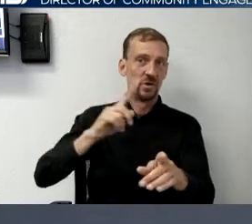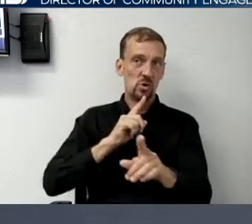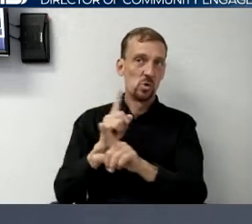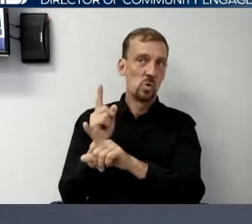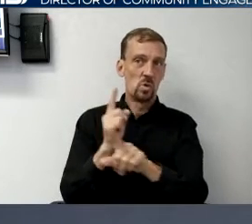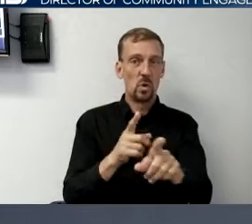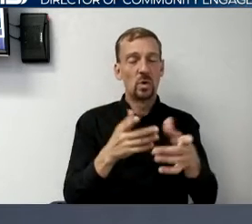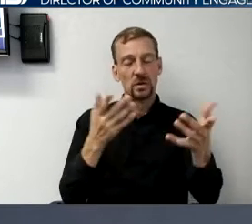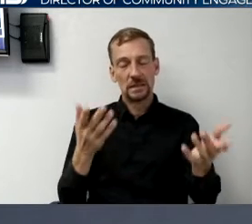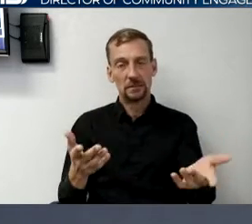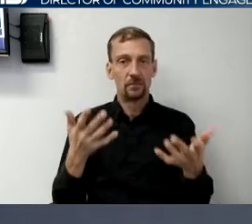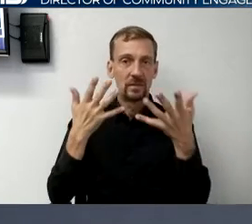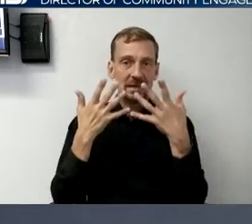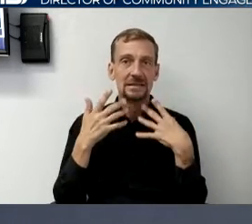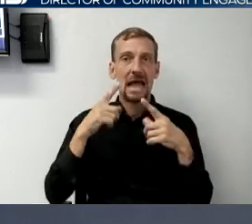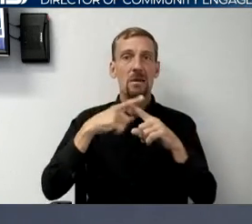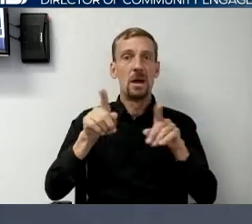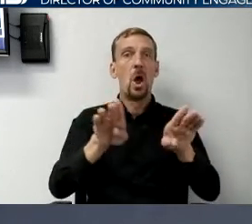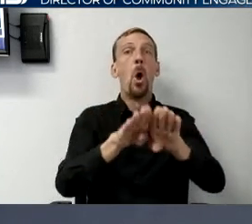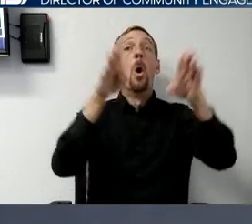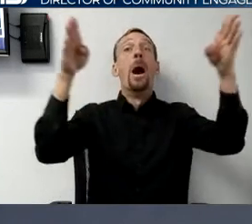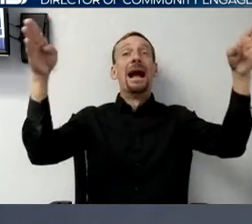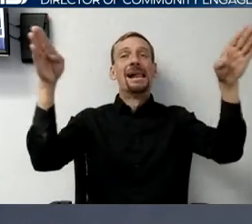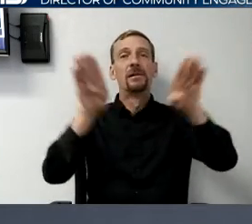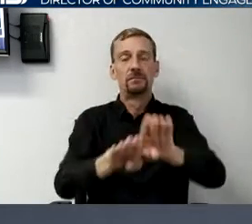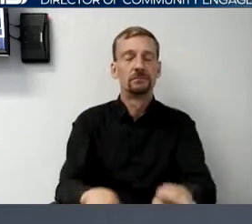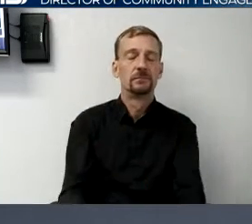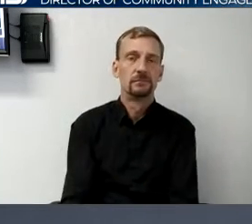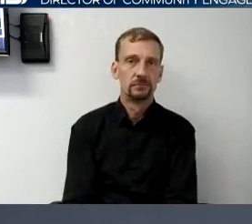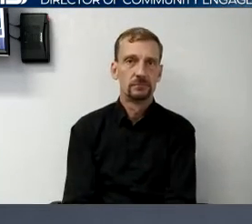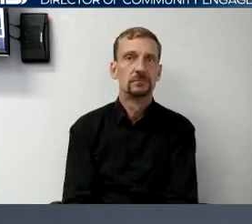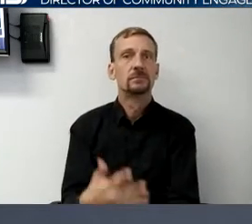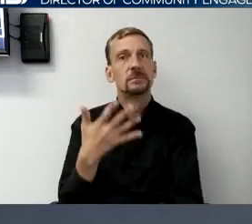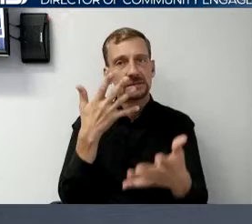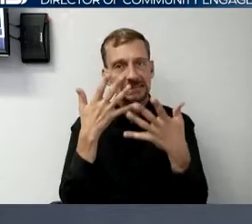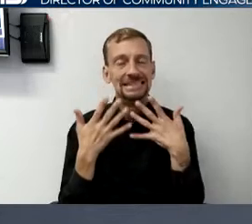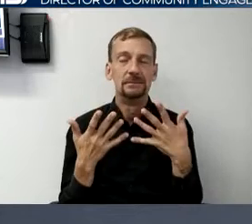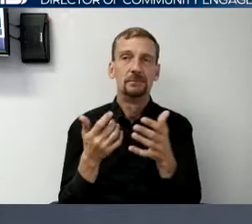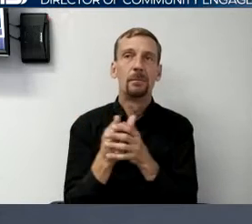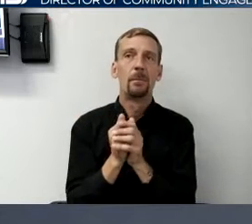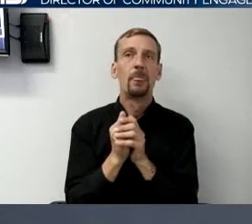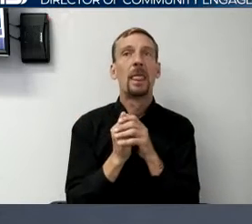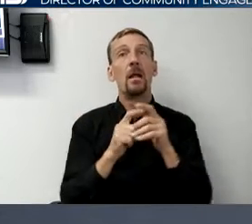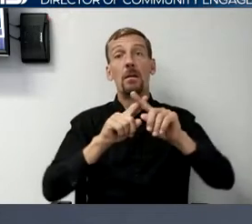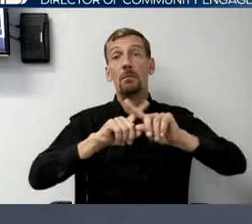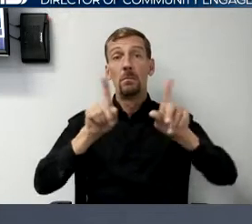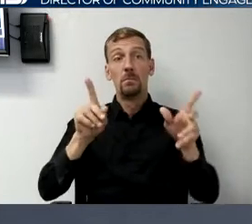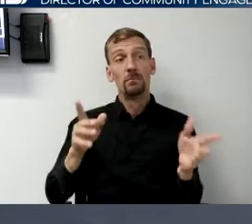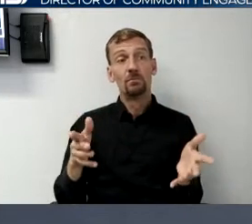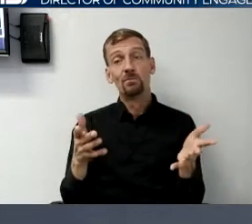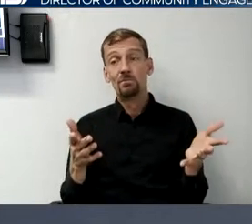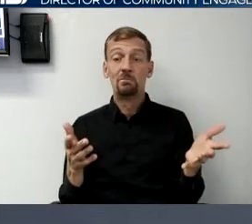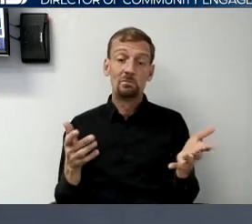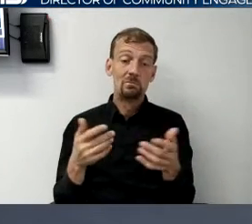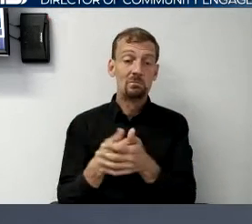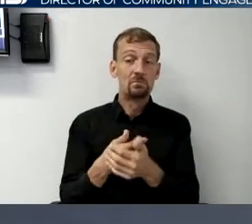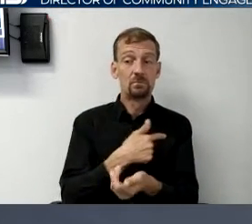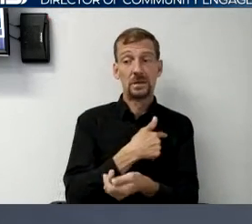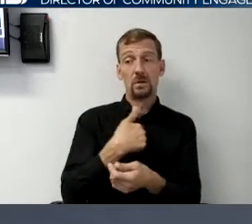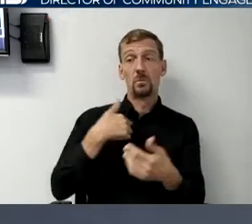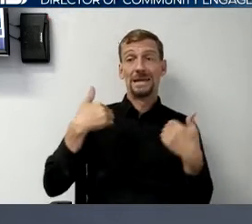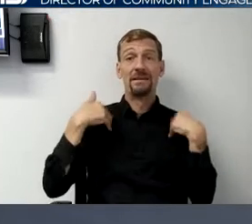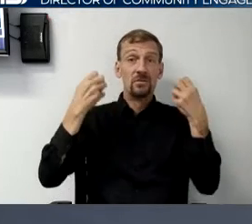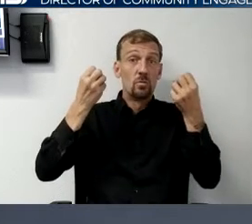very unfortunate. They were open and closed in such a short period of time, and but we have